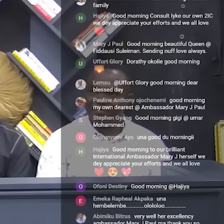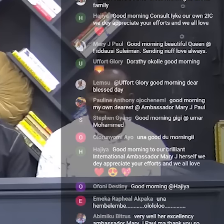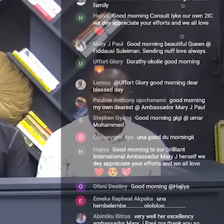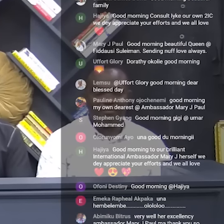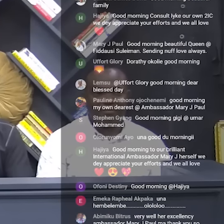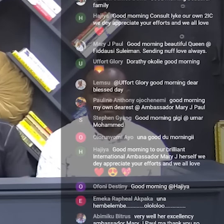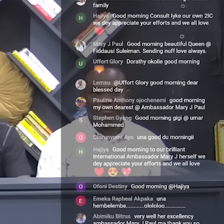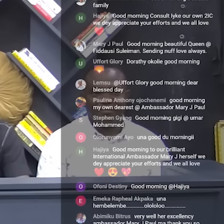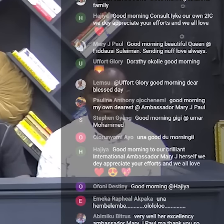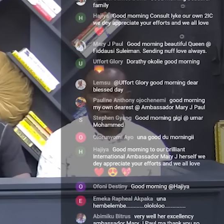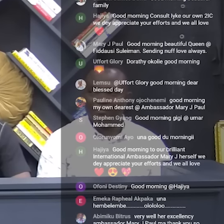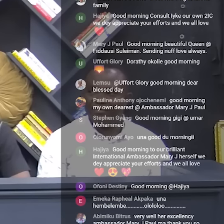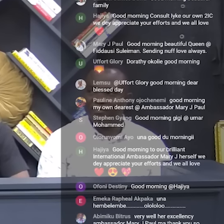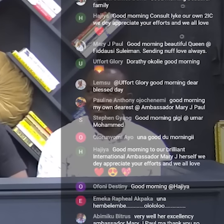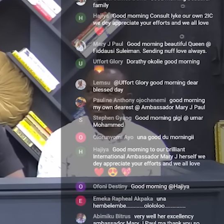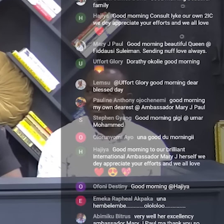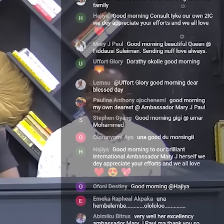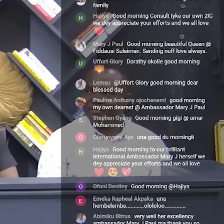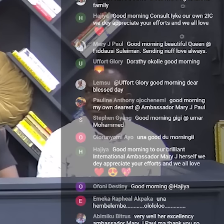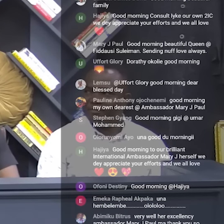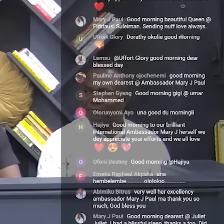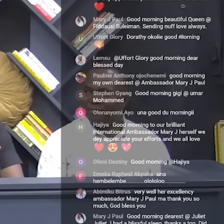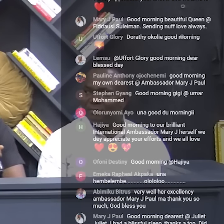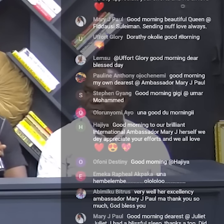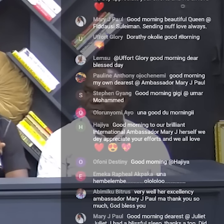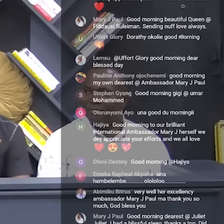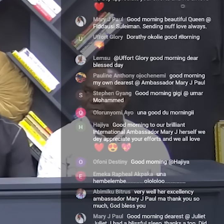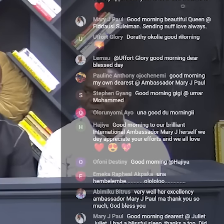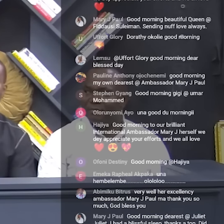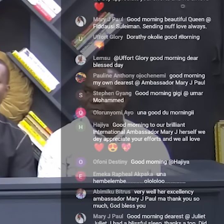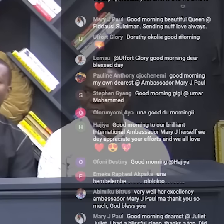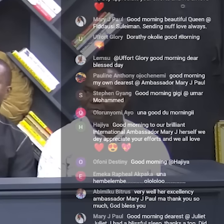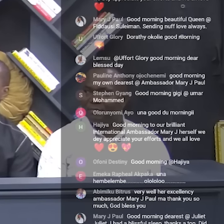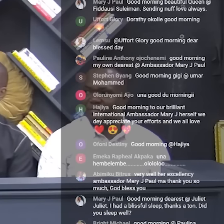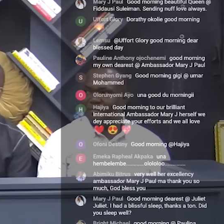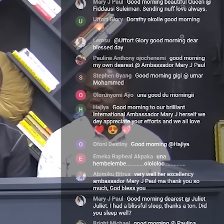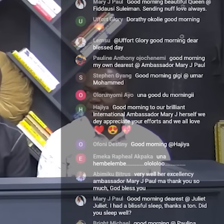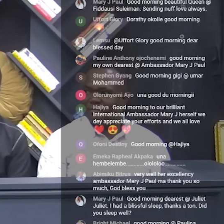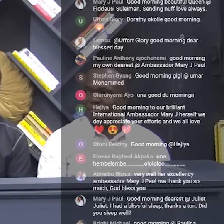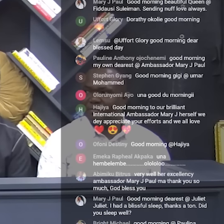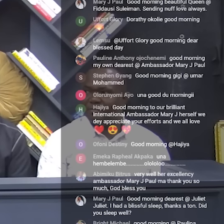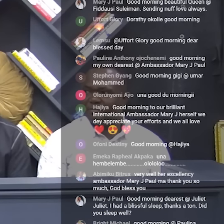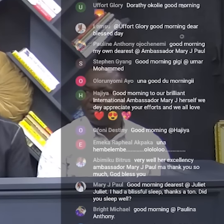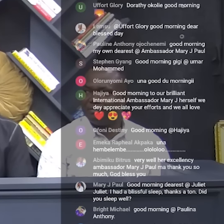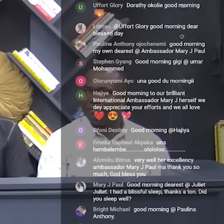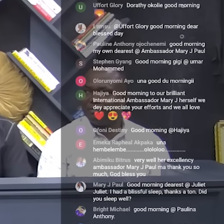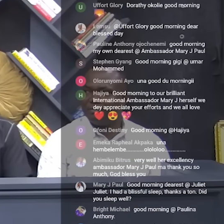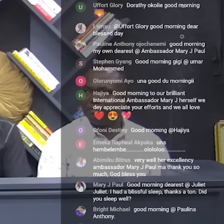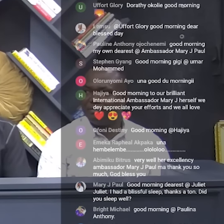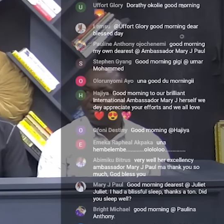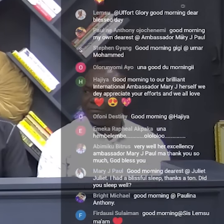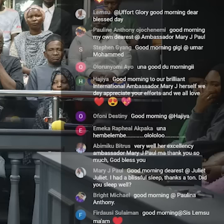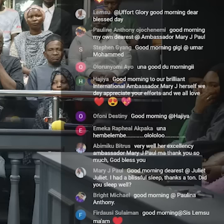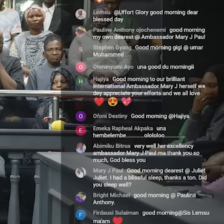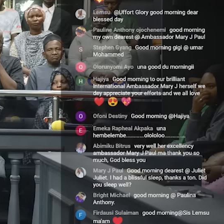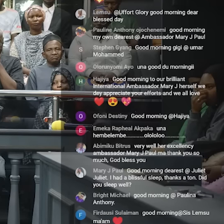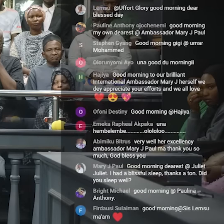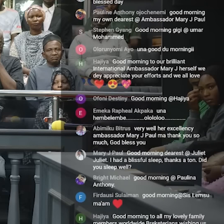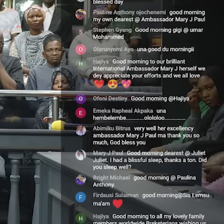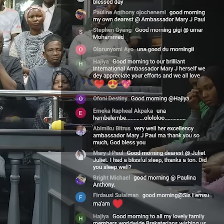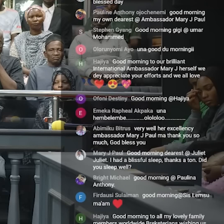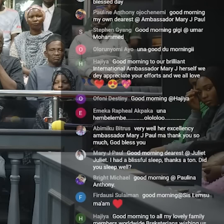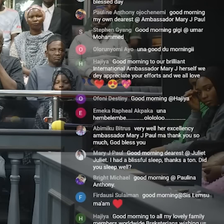woman, wake up. Lazy brother, wake up. Lazy sister, wake up. Time